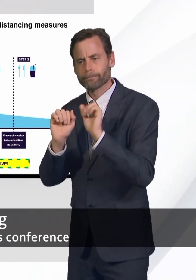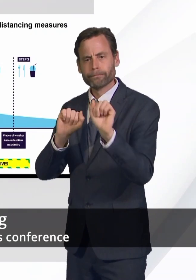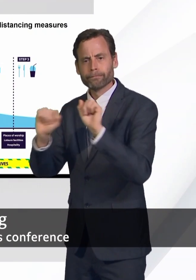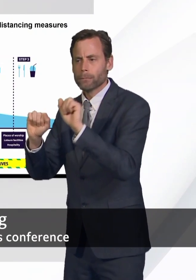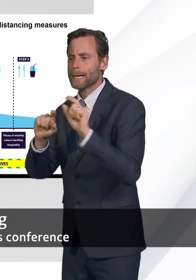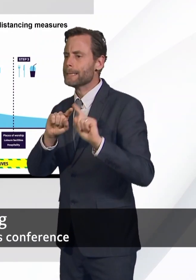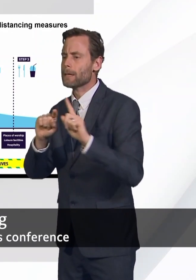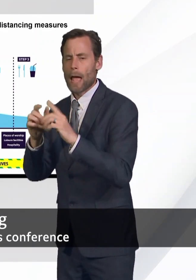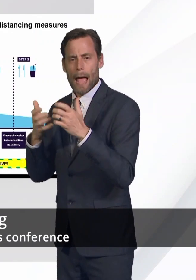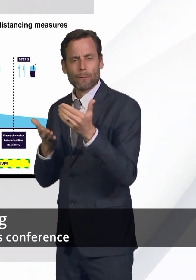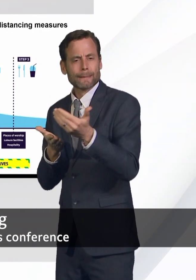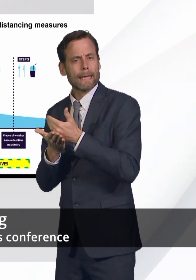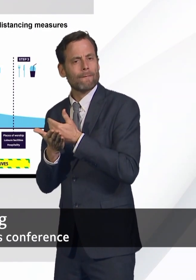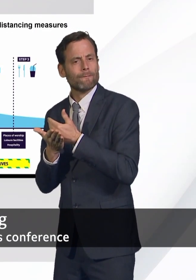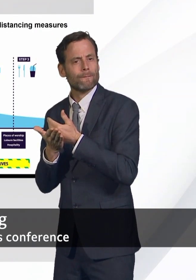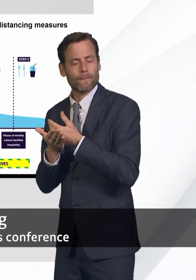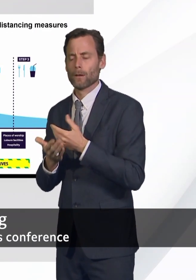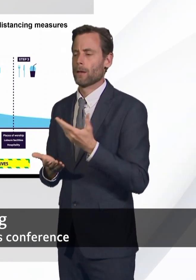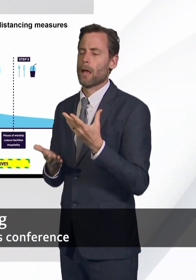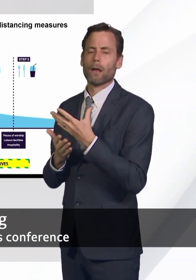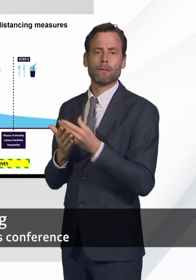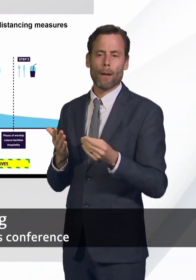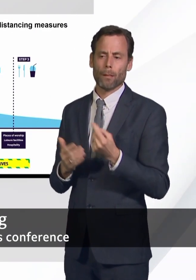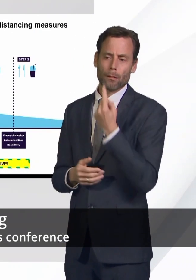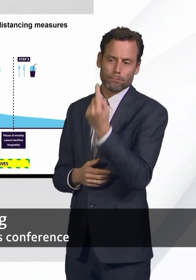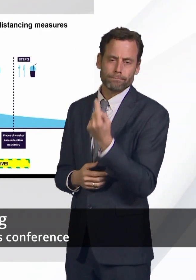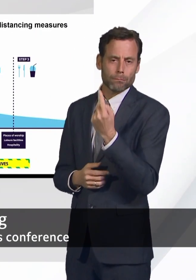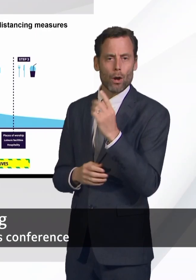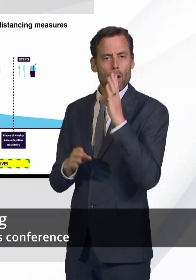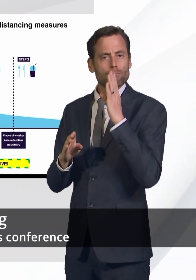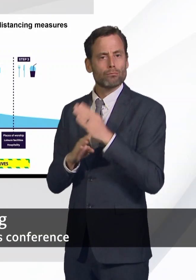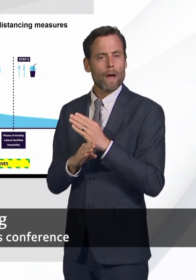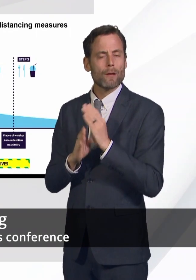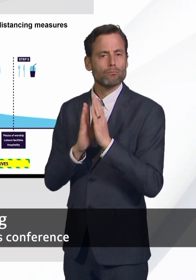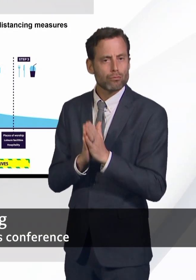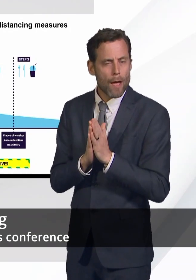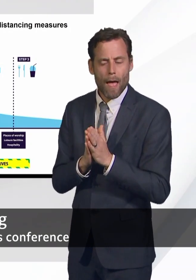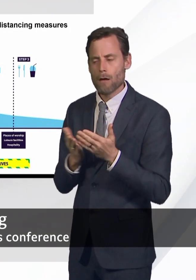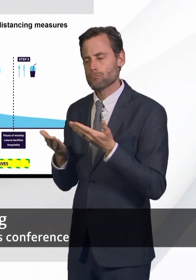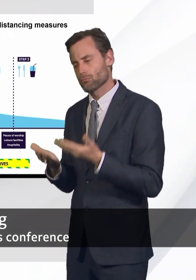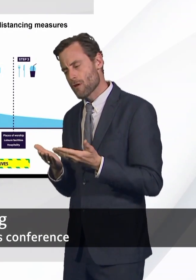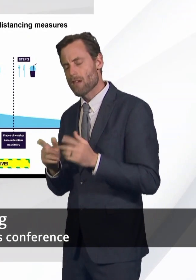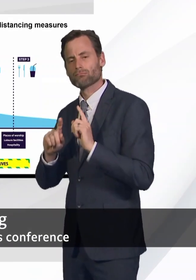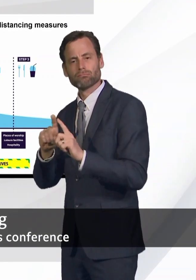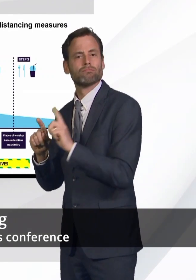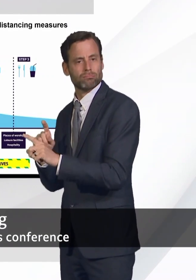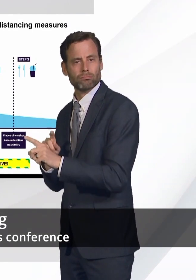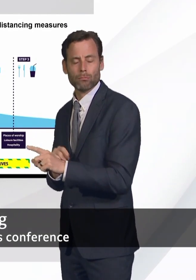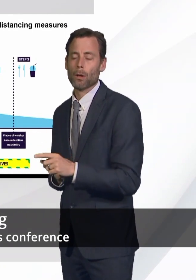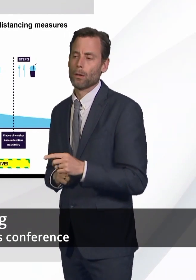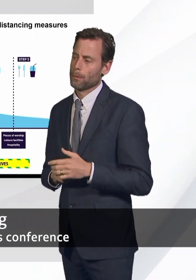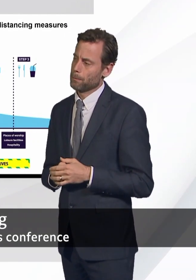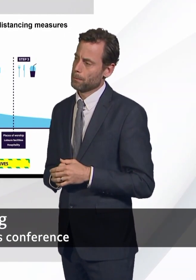can take place, such as private prayer, potentially private prayer being able to be carried out